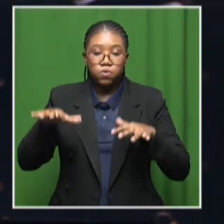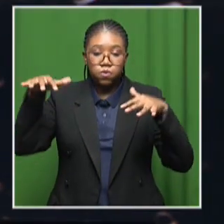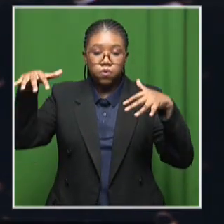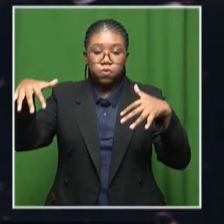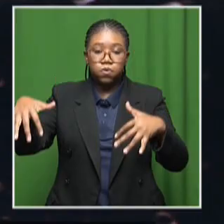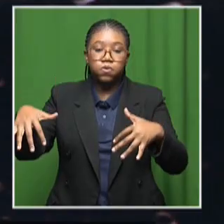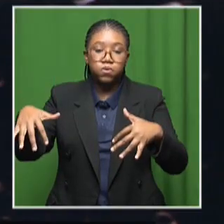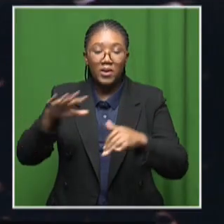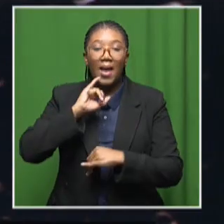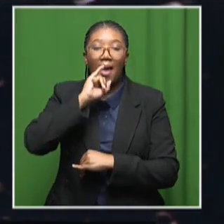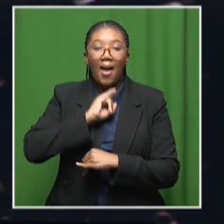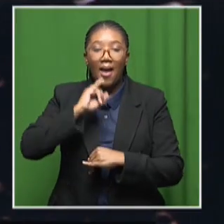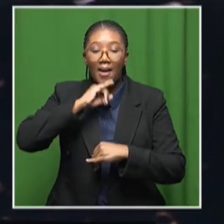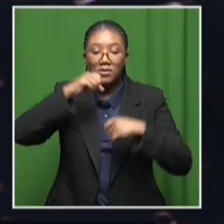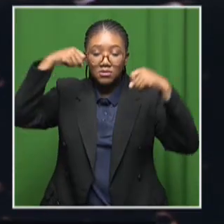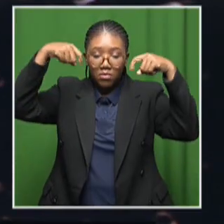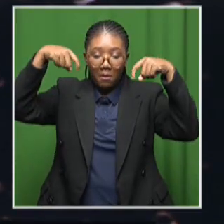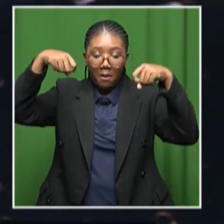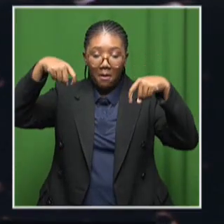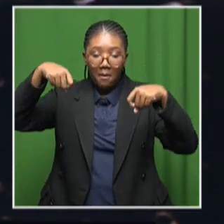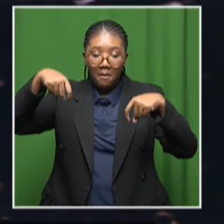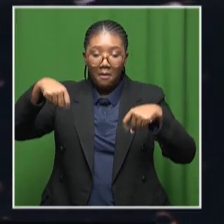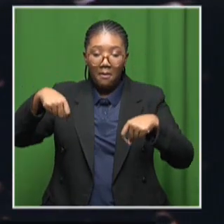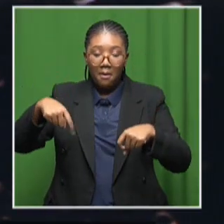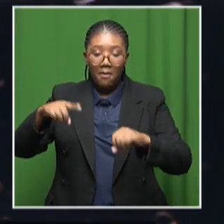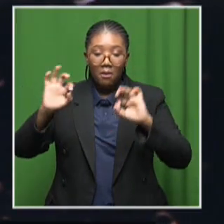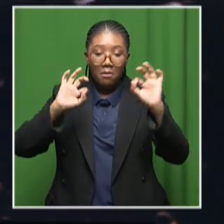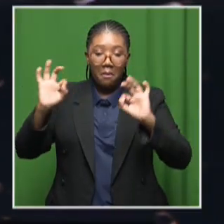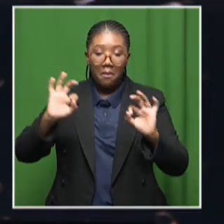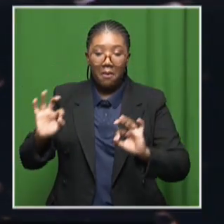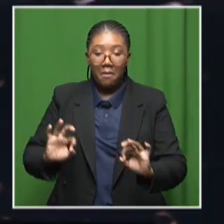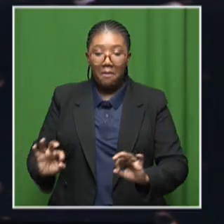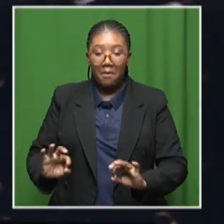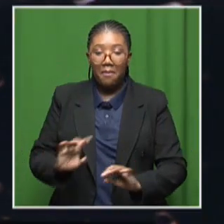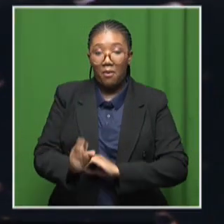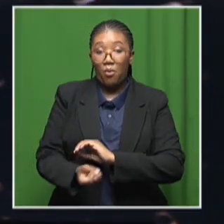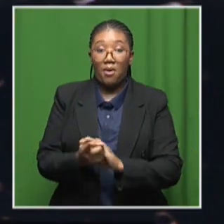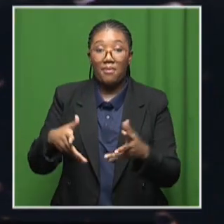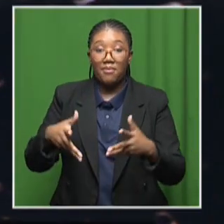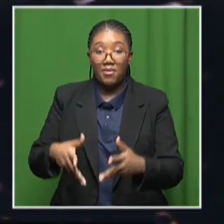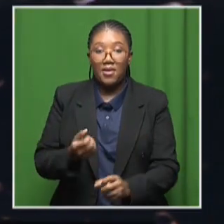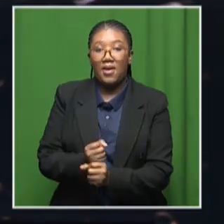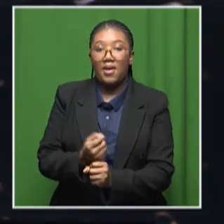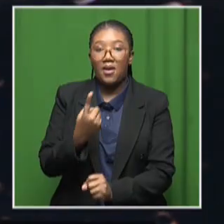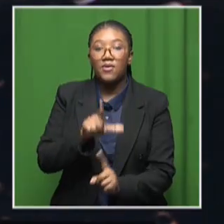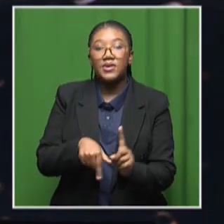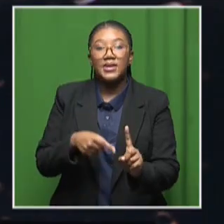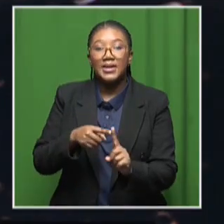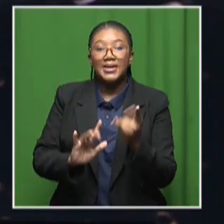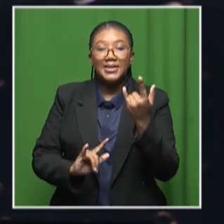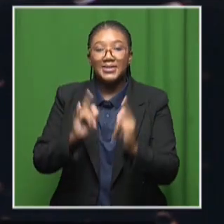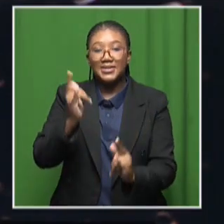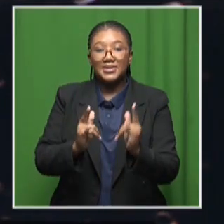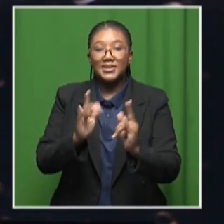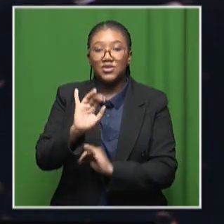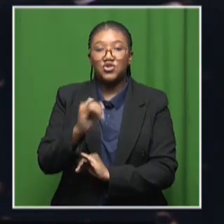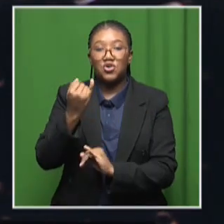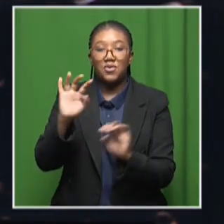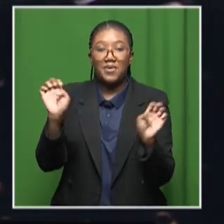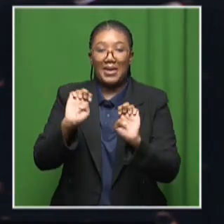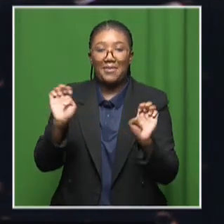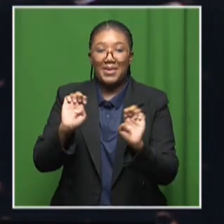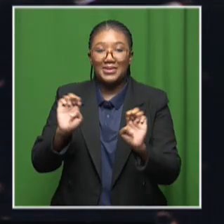hail as unstable conditions intensify across the province. For more, we are joined by the City of Johannesburg's